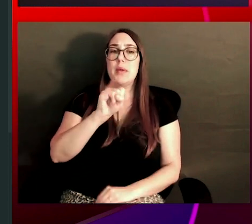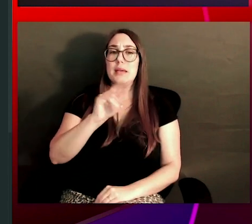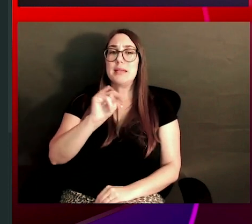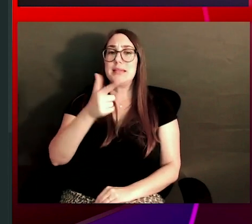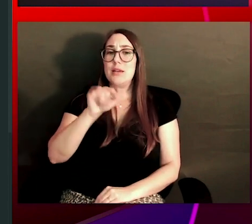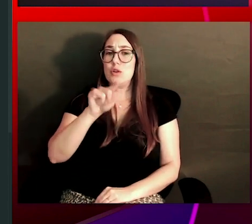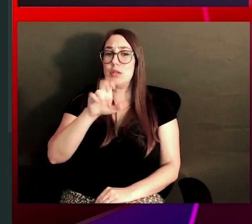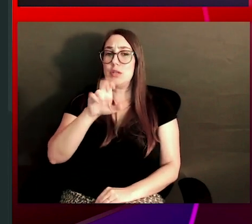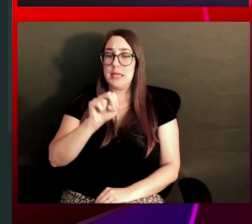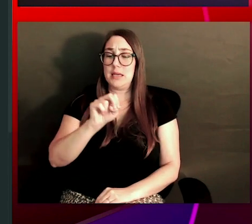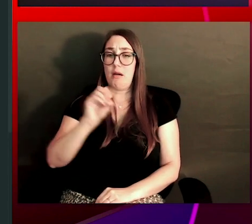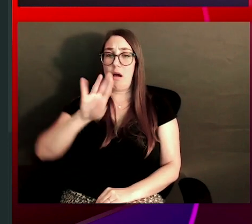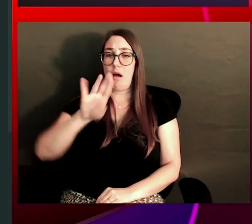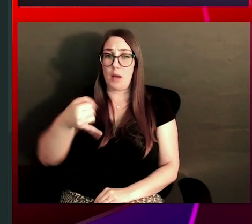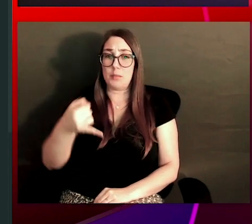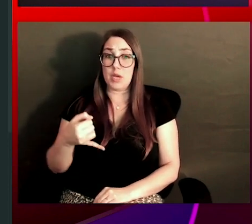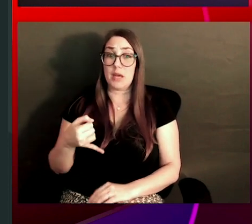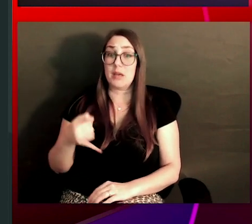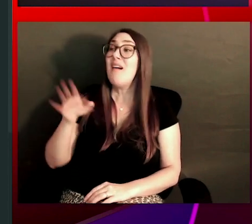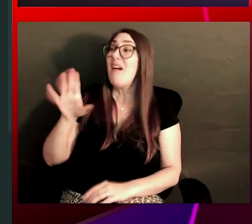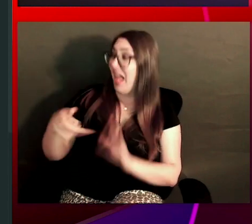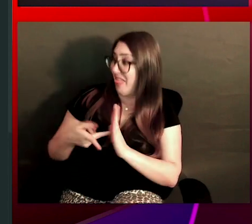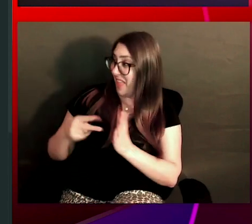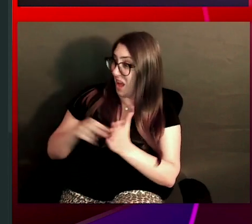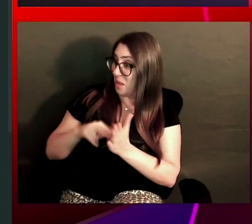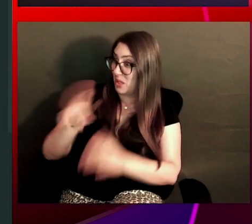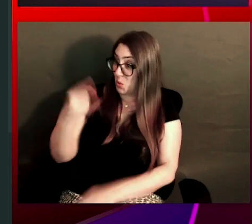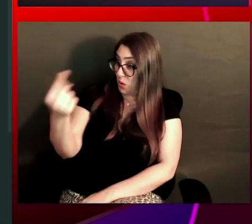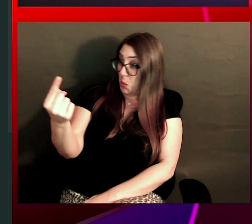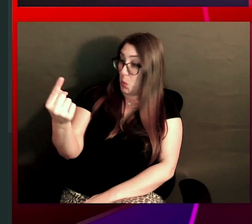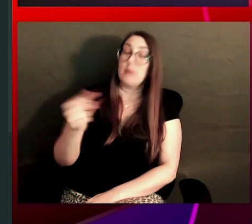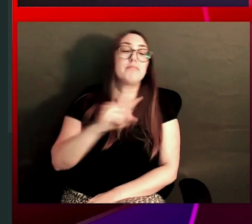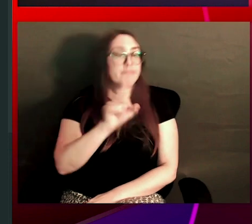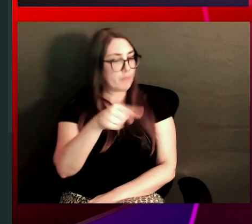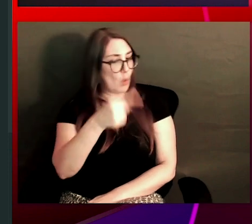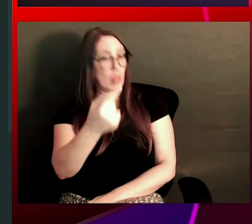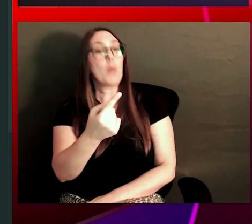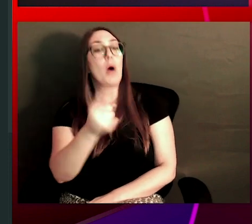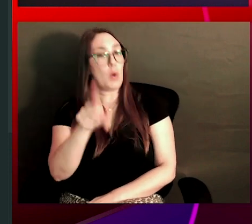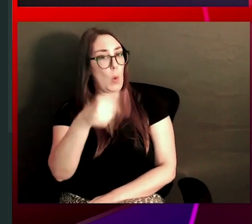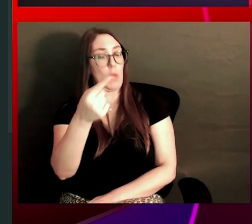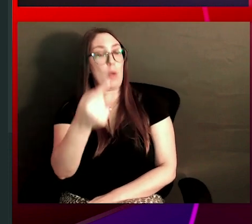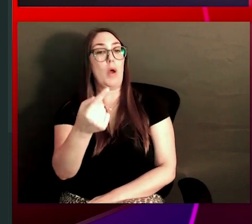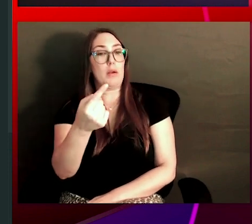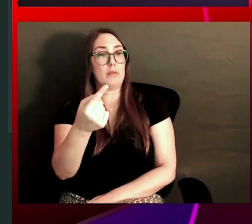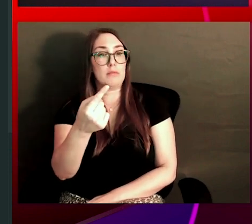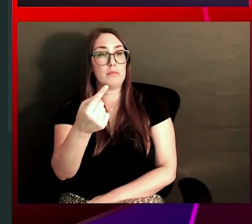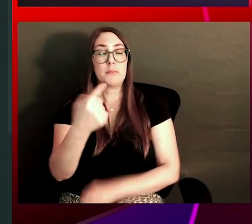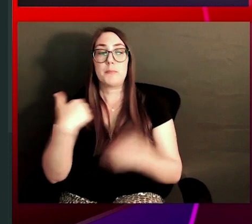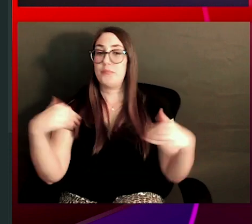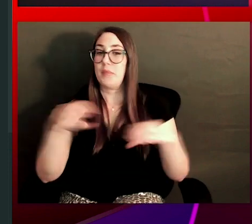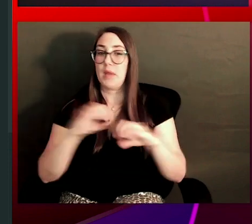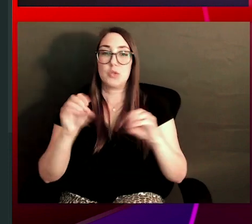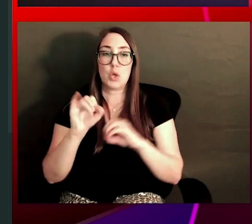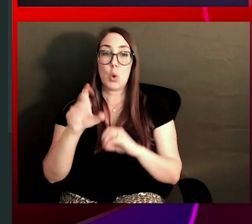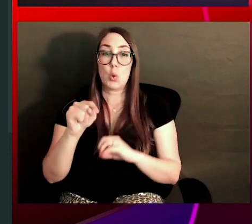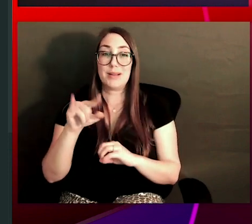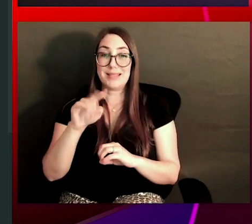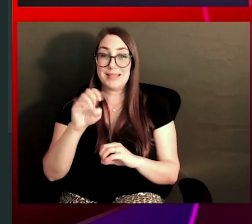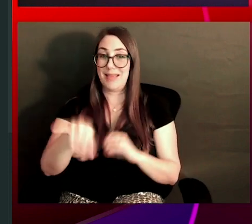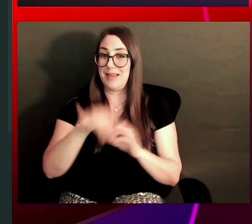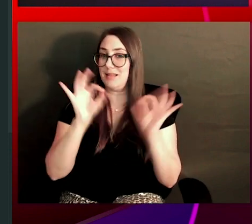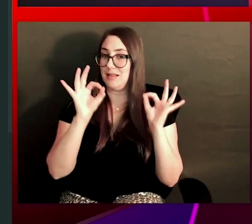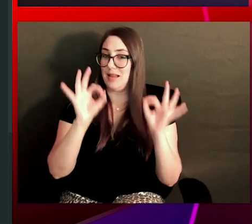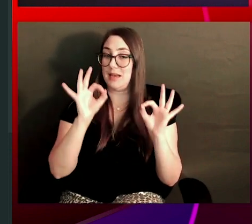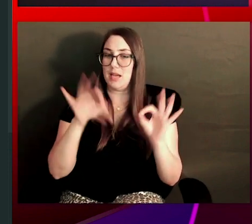right? So singleton meaning there's only one. Only one, created once. This client has no state, so this is ideal for Right. this. I'll show you the scoped